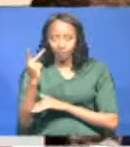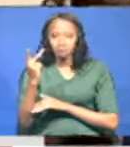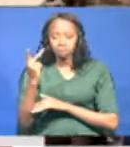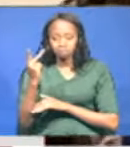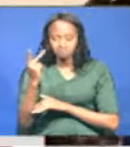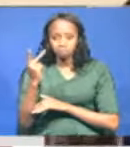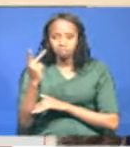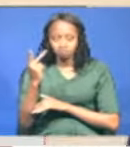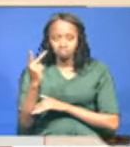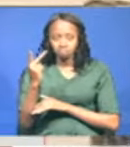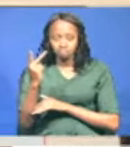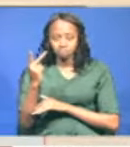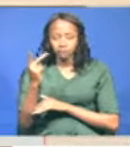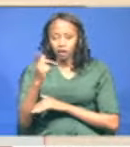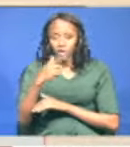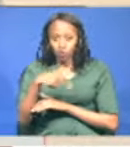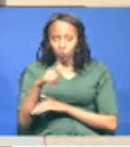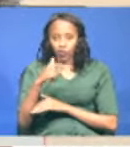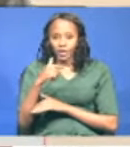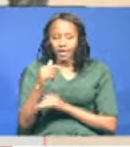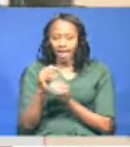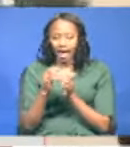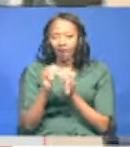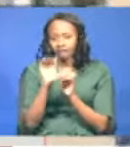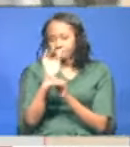na hiyo mwombi yetu tumepatia mheshimiwa